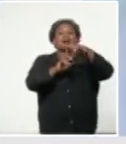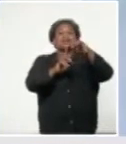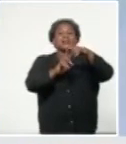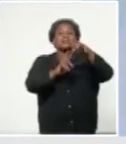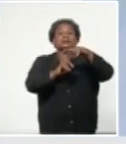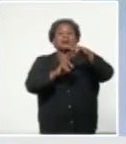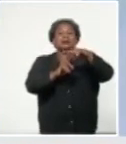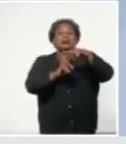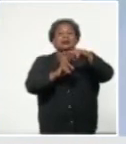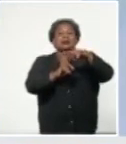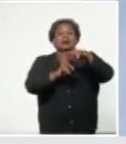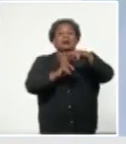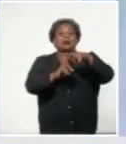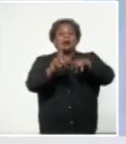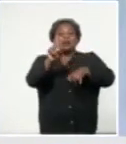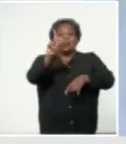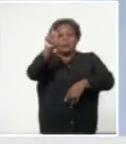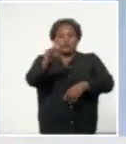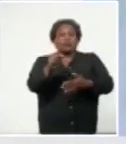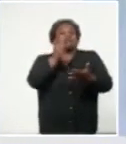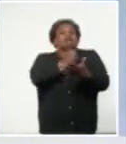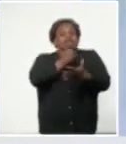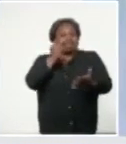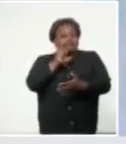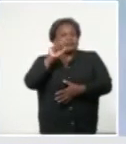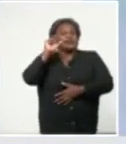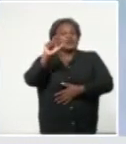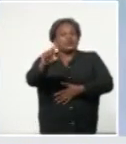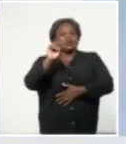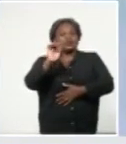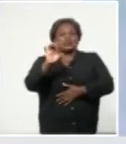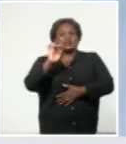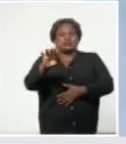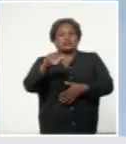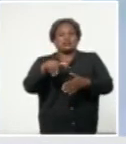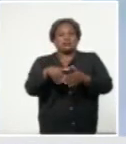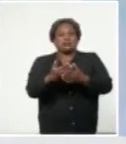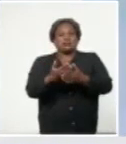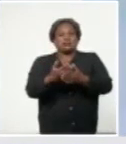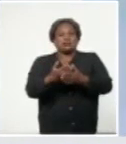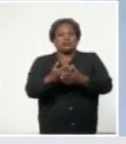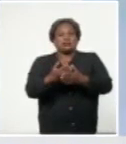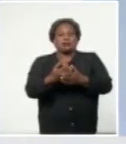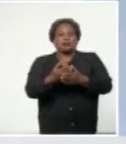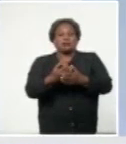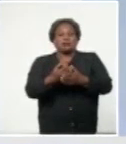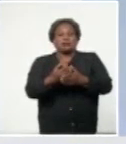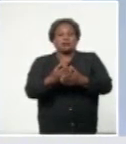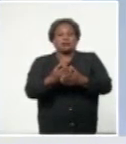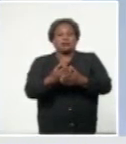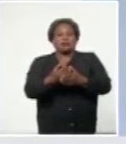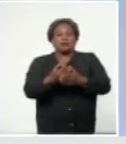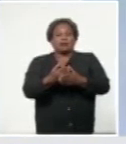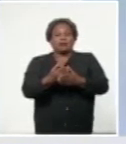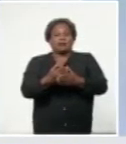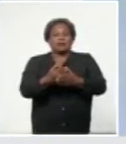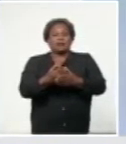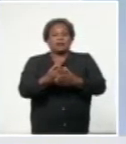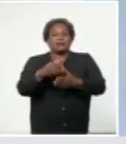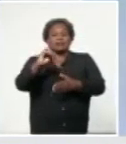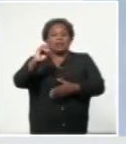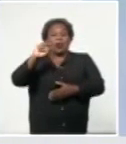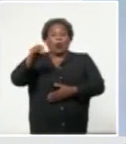the Isle of Youth Special Municipality, without reporting cases of the disease over the last 15